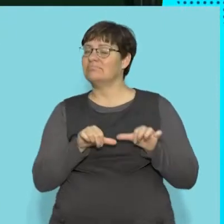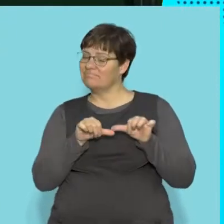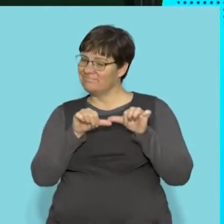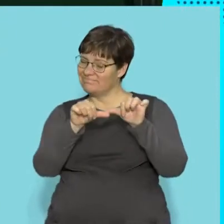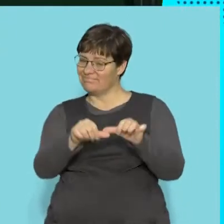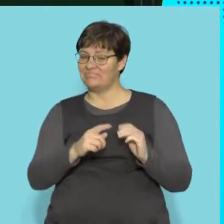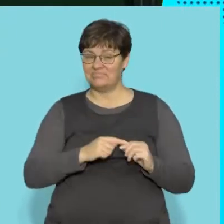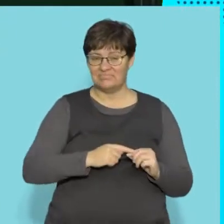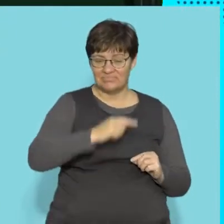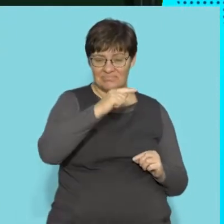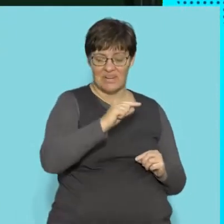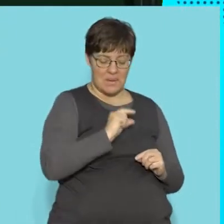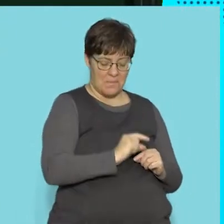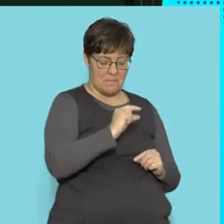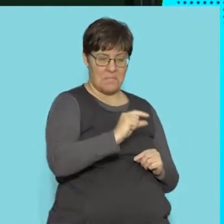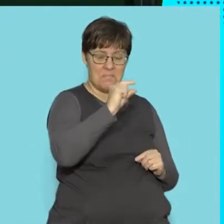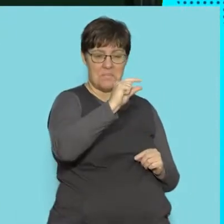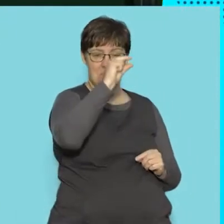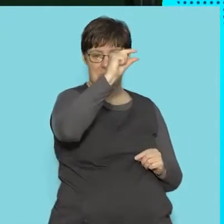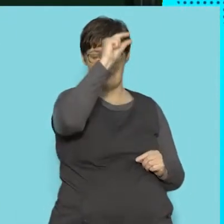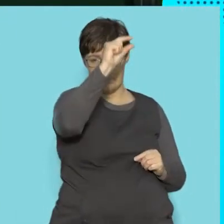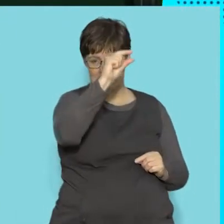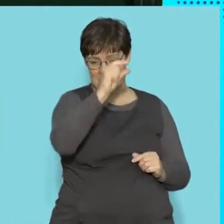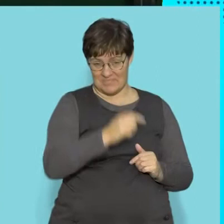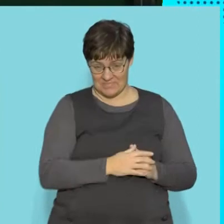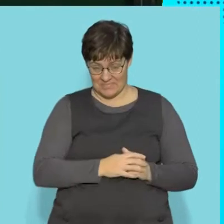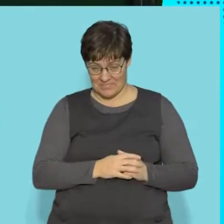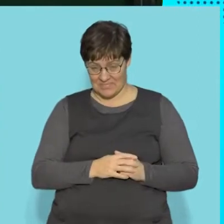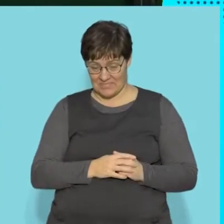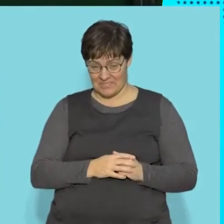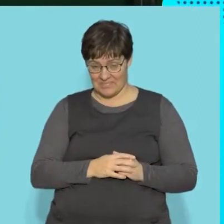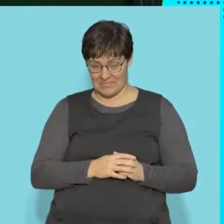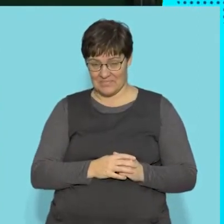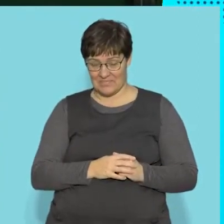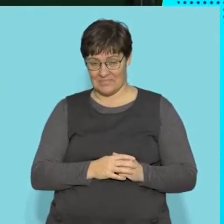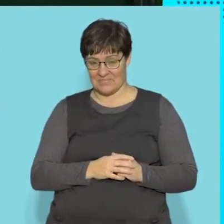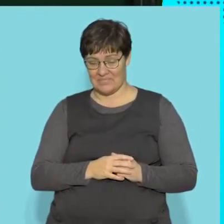goes up in equal increments or in equal gaps.